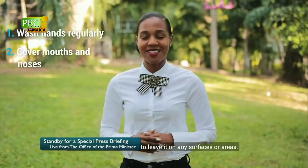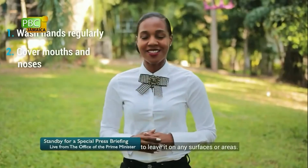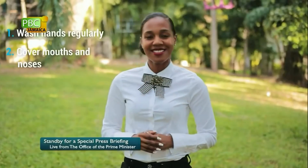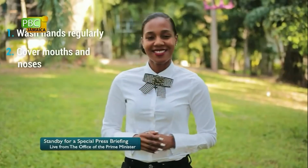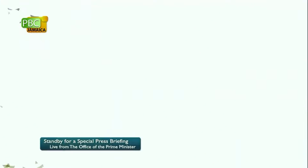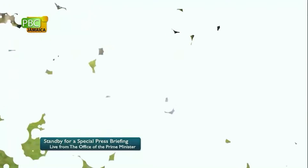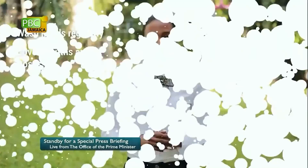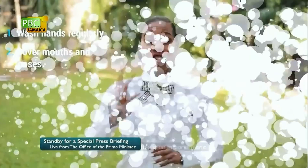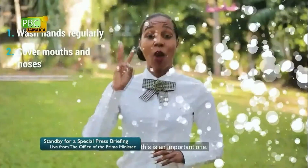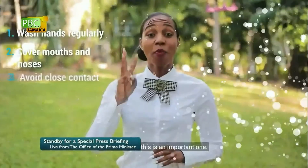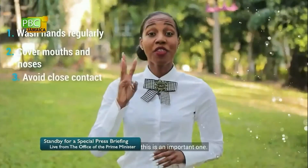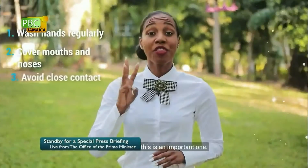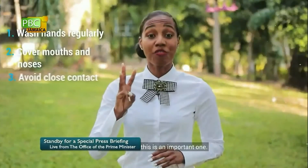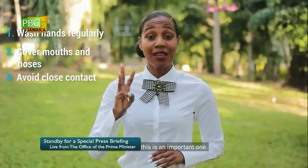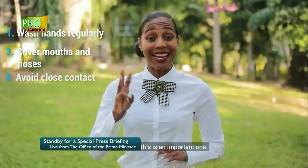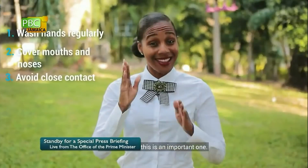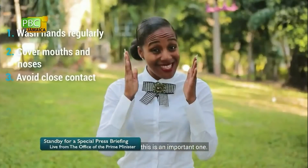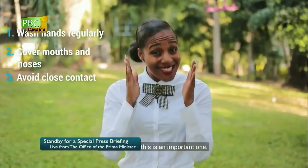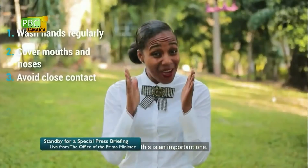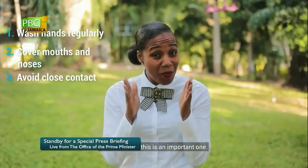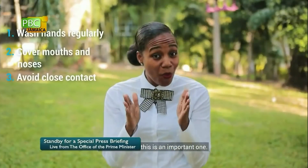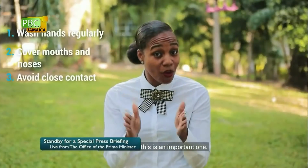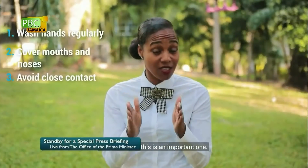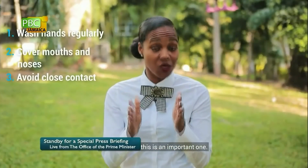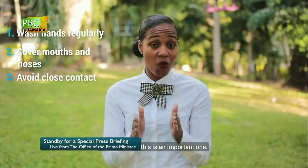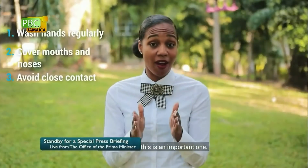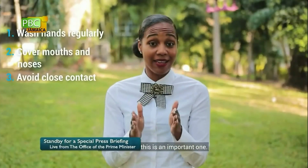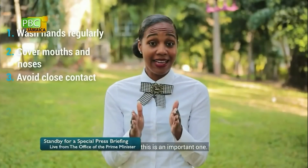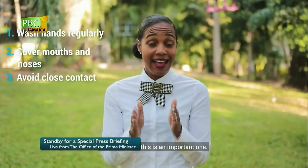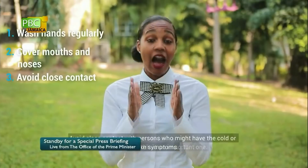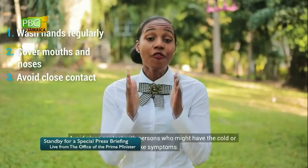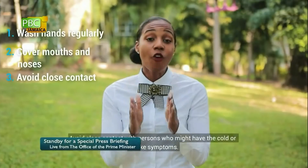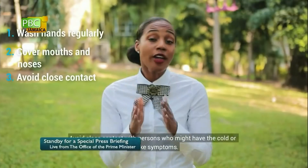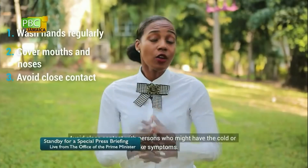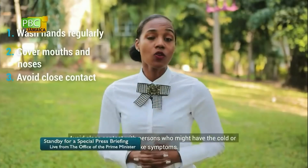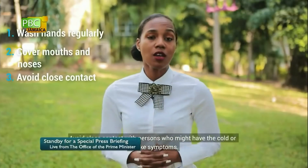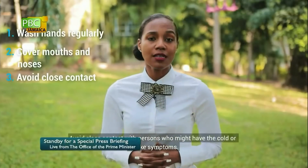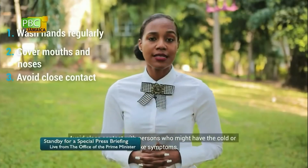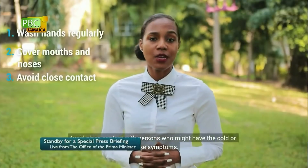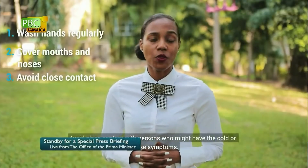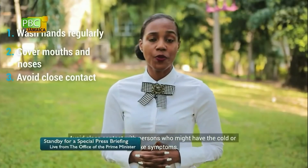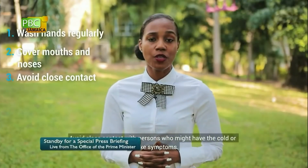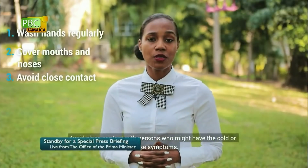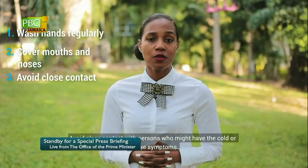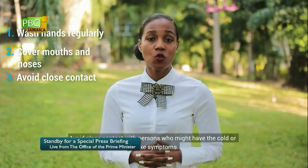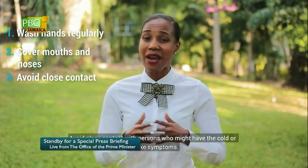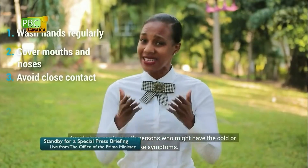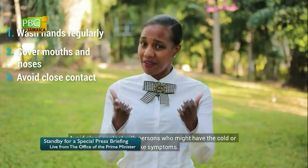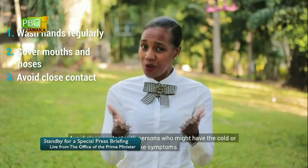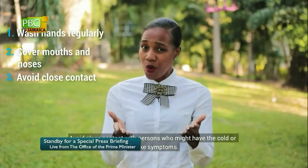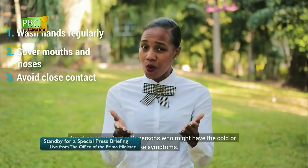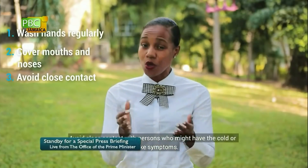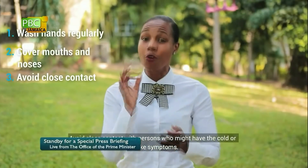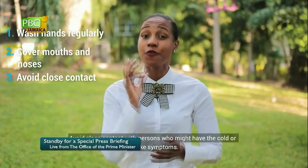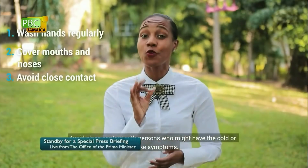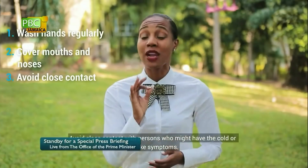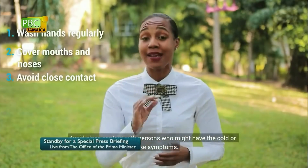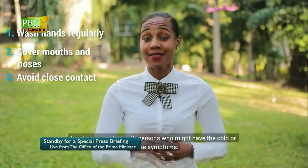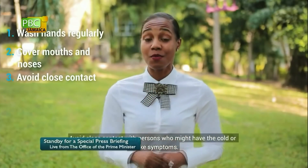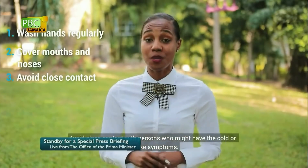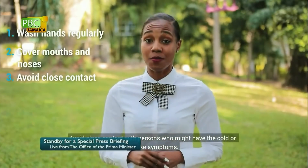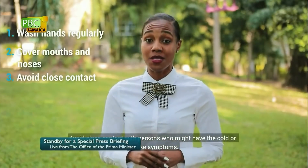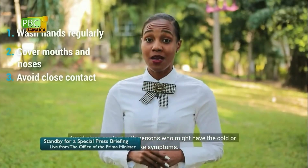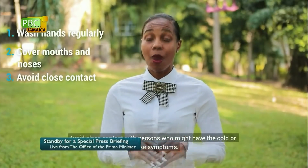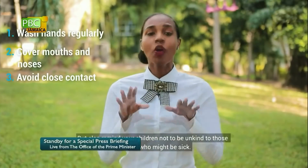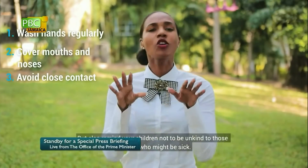or areas. Number 3, and this is an important one, avoid close contact with persons who might have the cold or